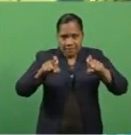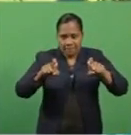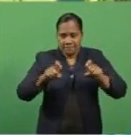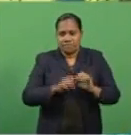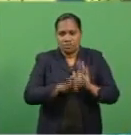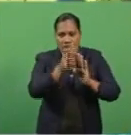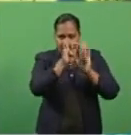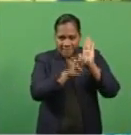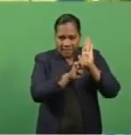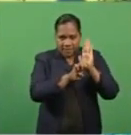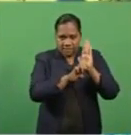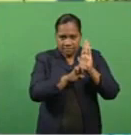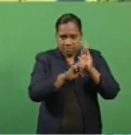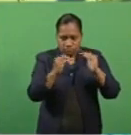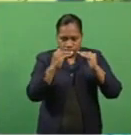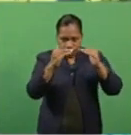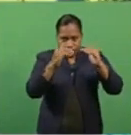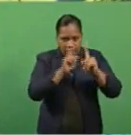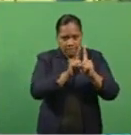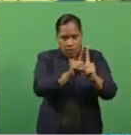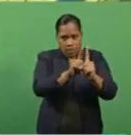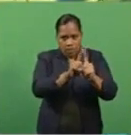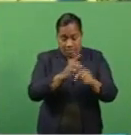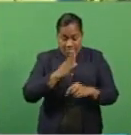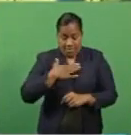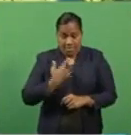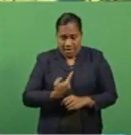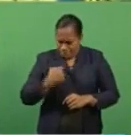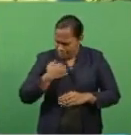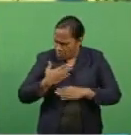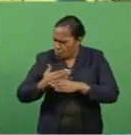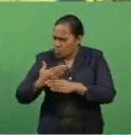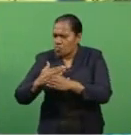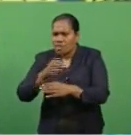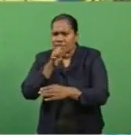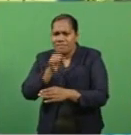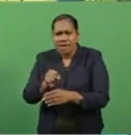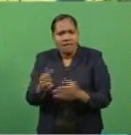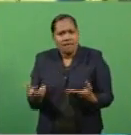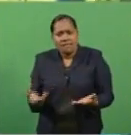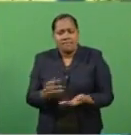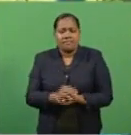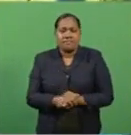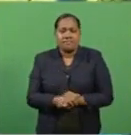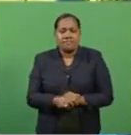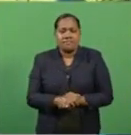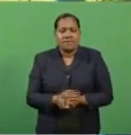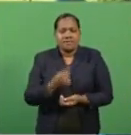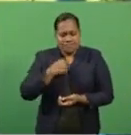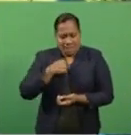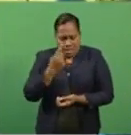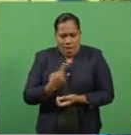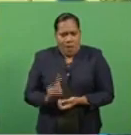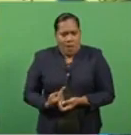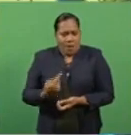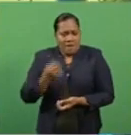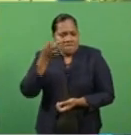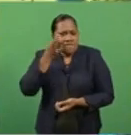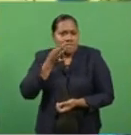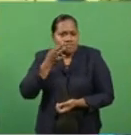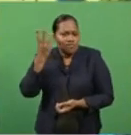Often, I find myself working with men. I'm usually the only female in a